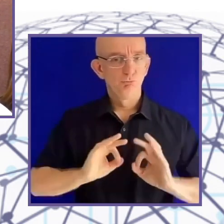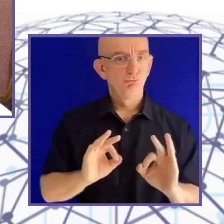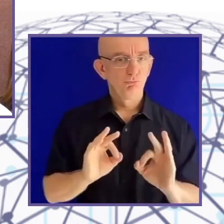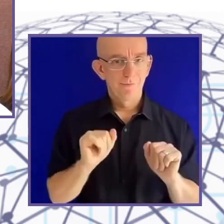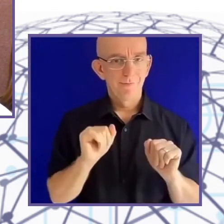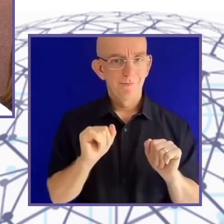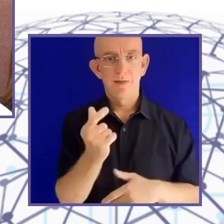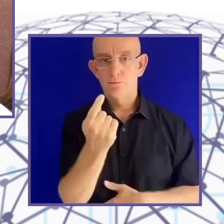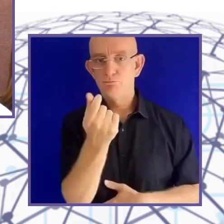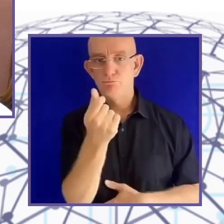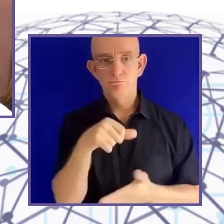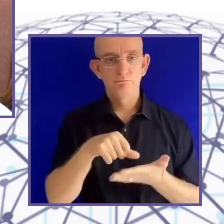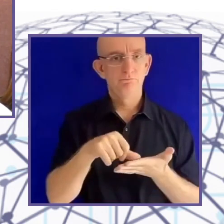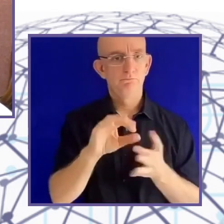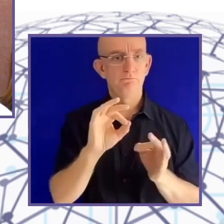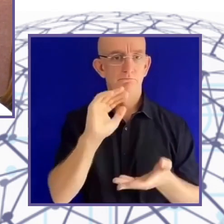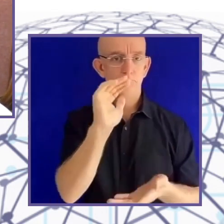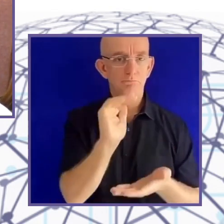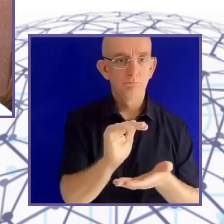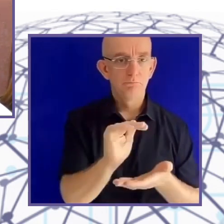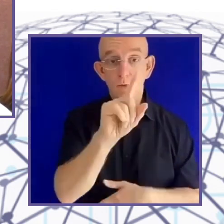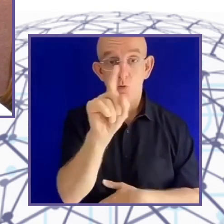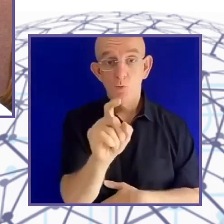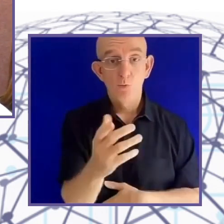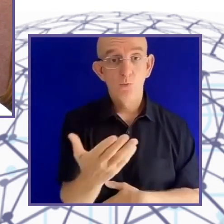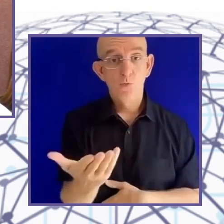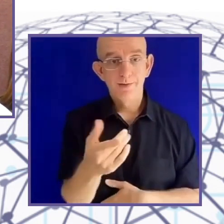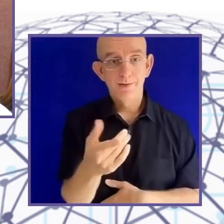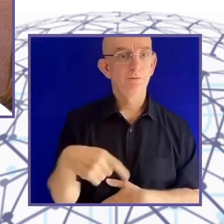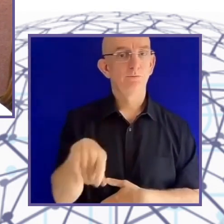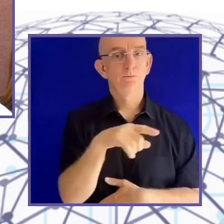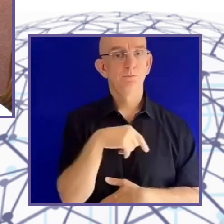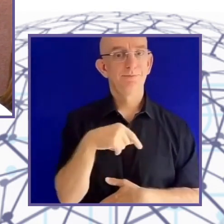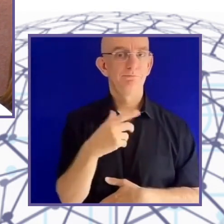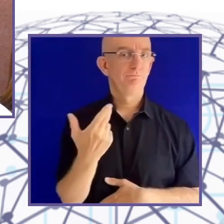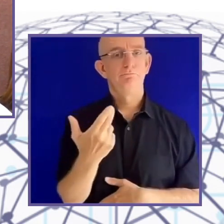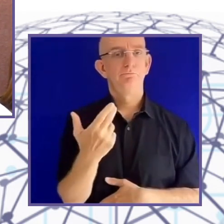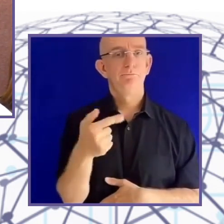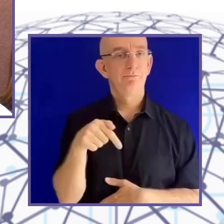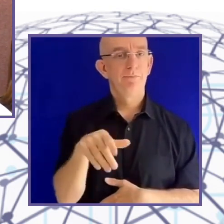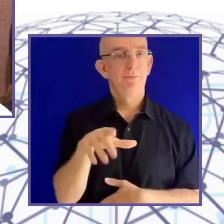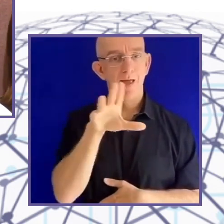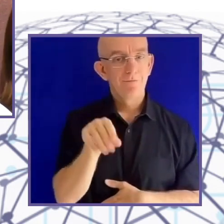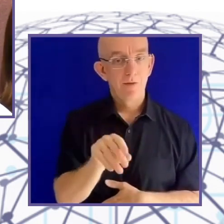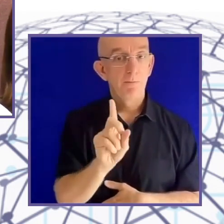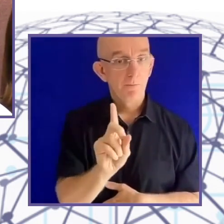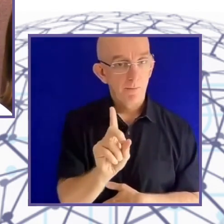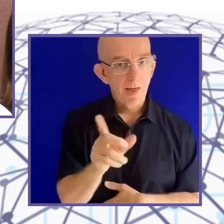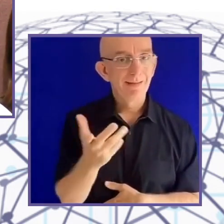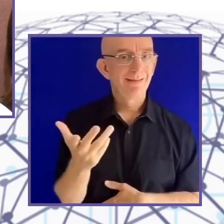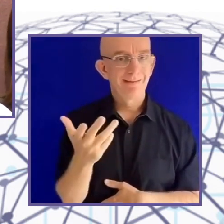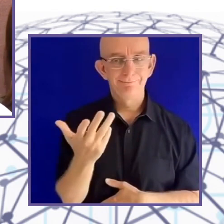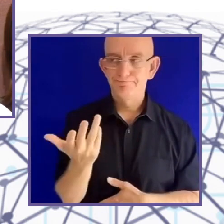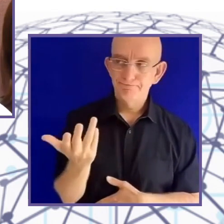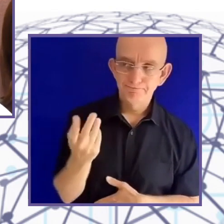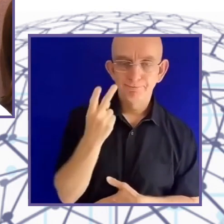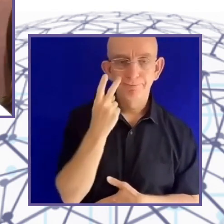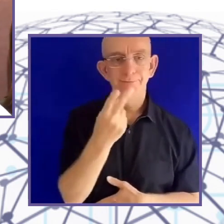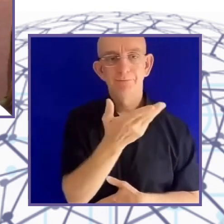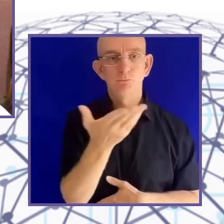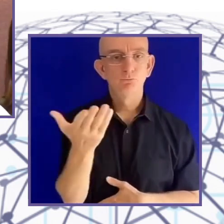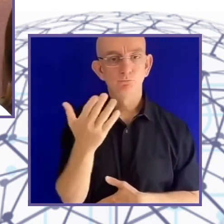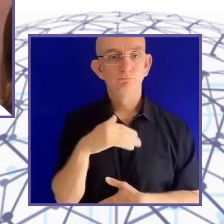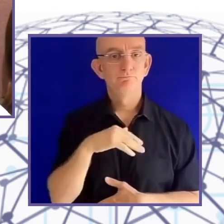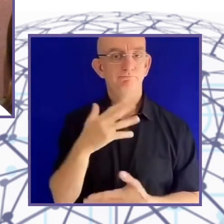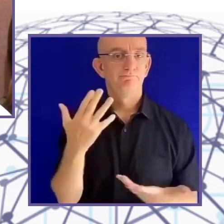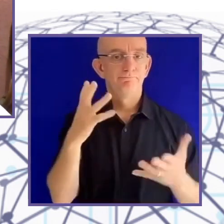therapists. So at a very practical level, and in fact, Anne has some personal experience of this,